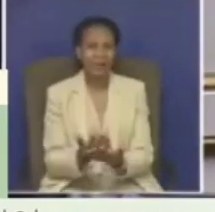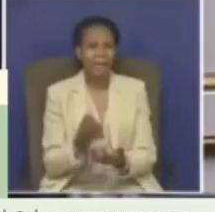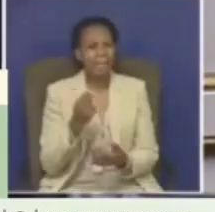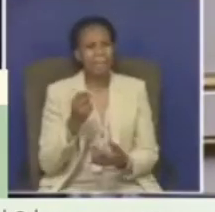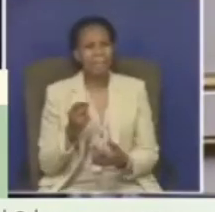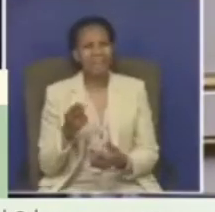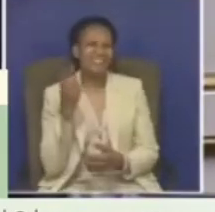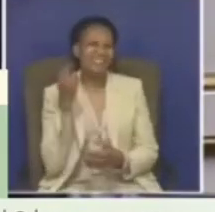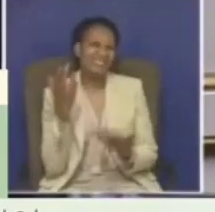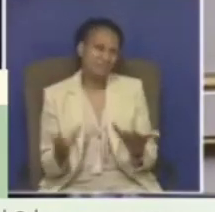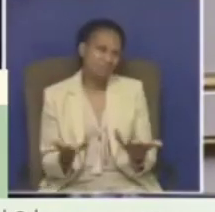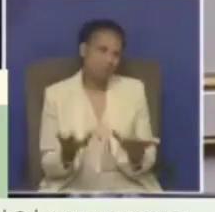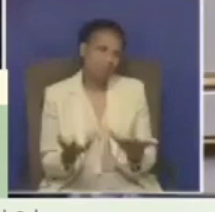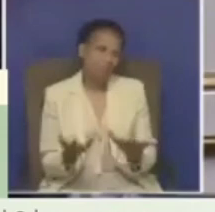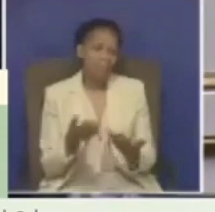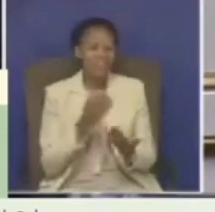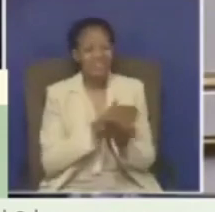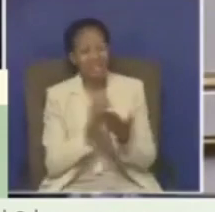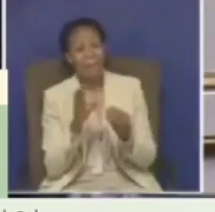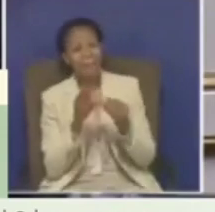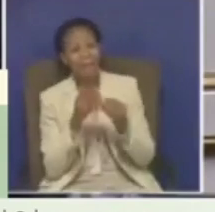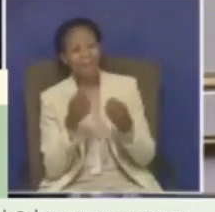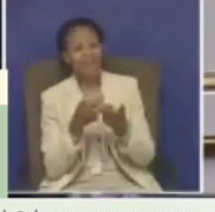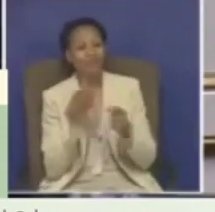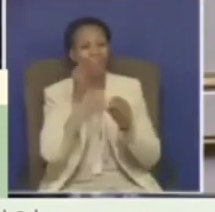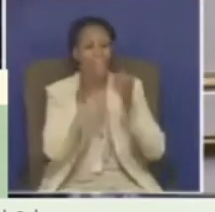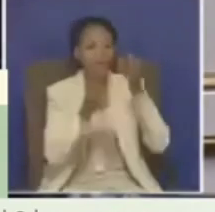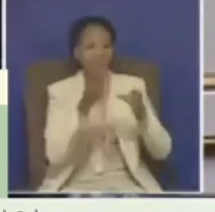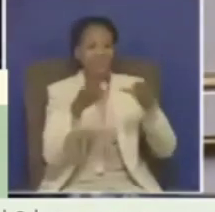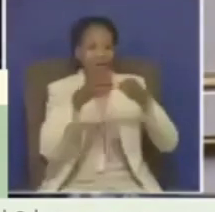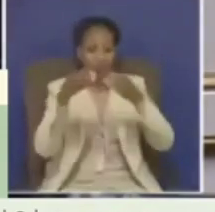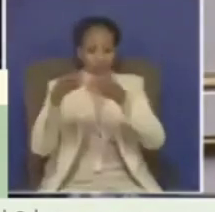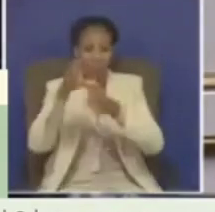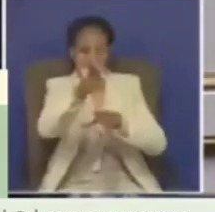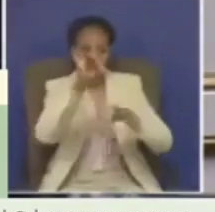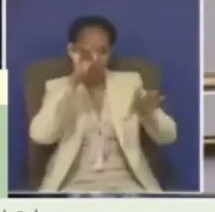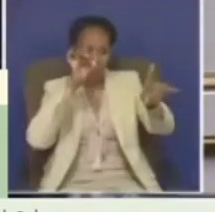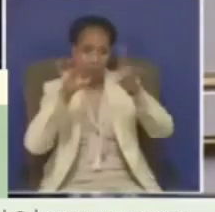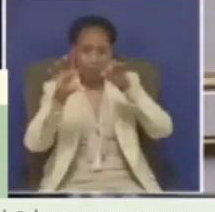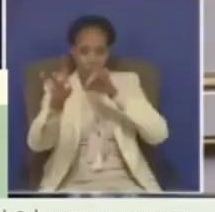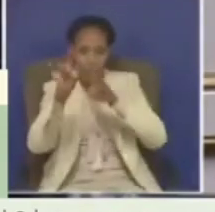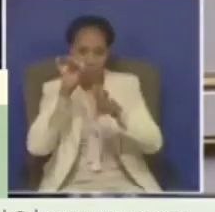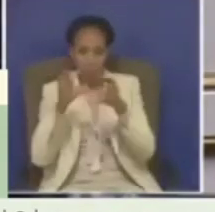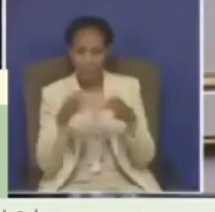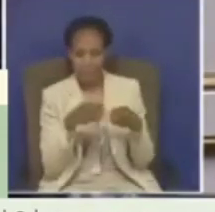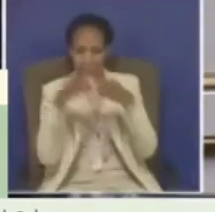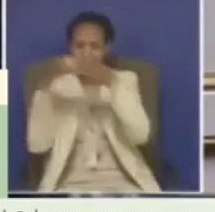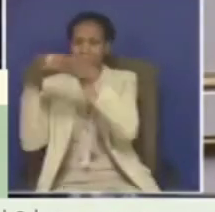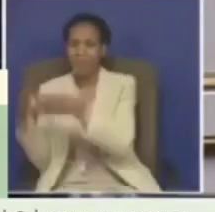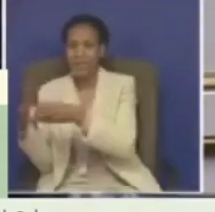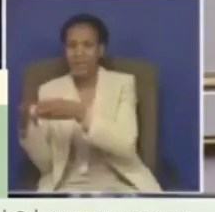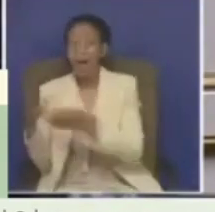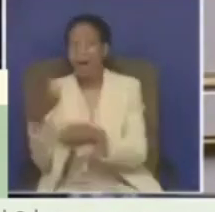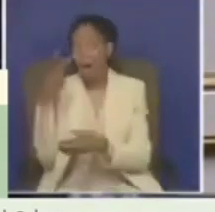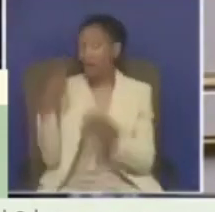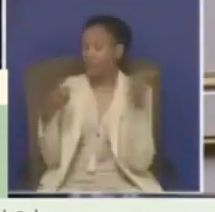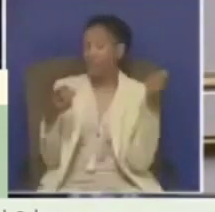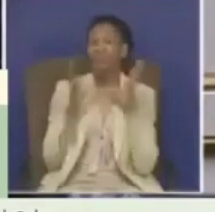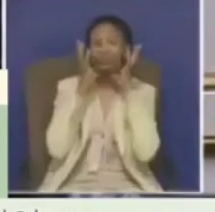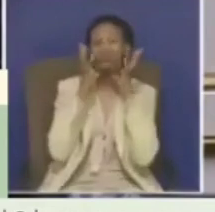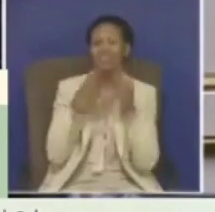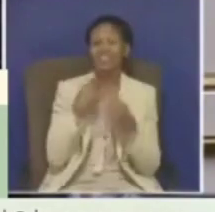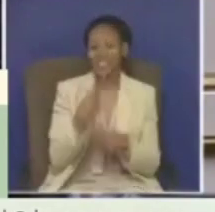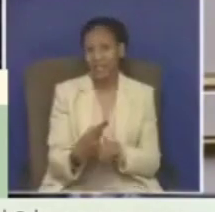easy to say, release members from the political party that they don't do certain work, as I heard the Honorable Julius Malema